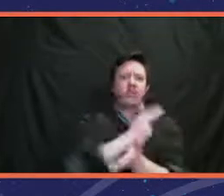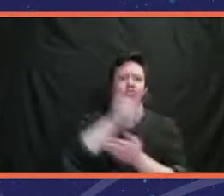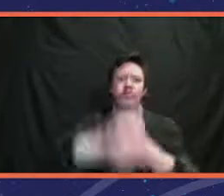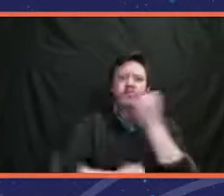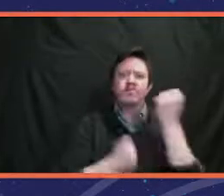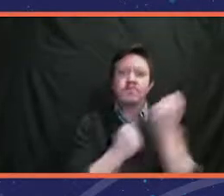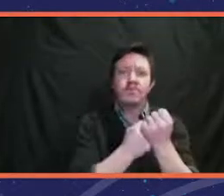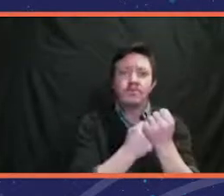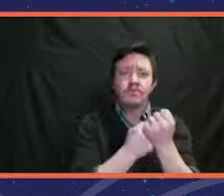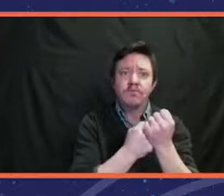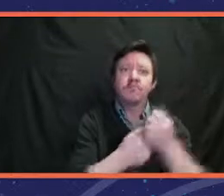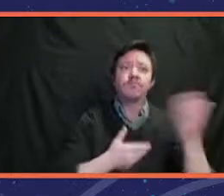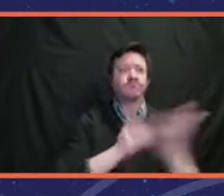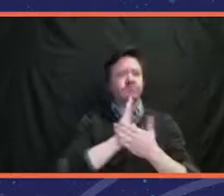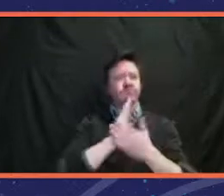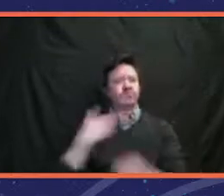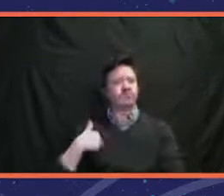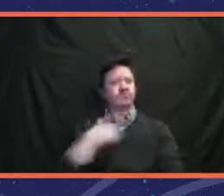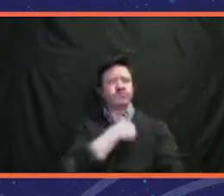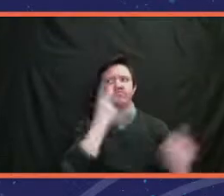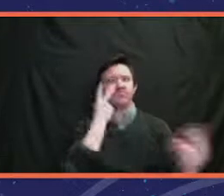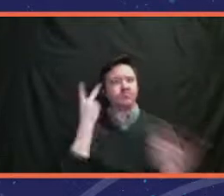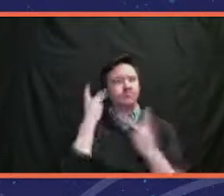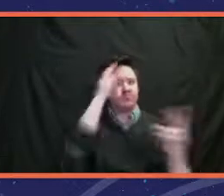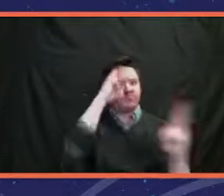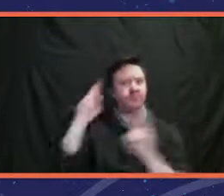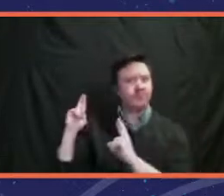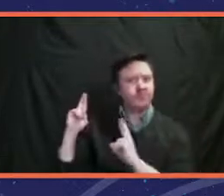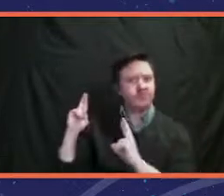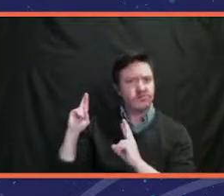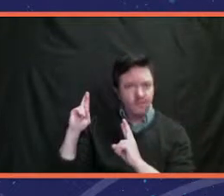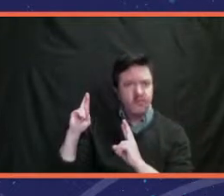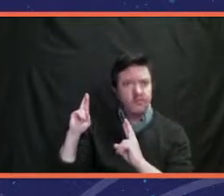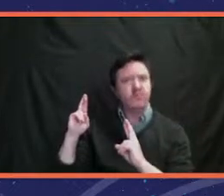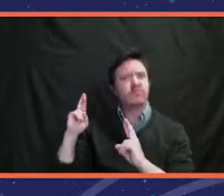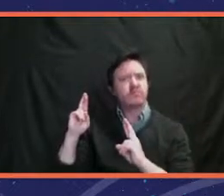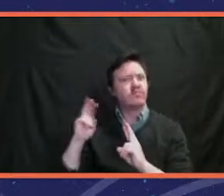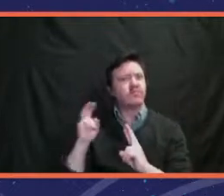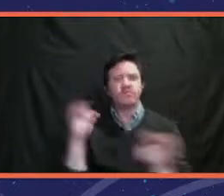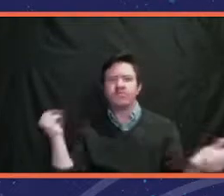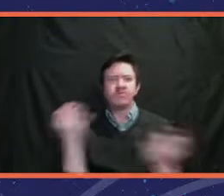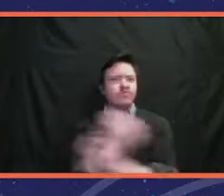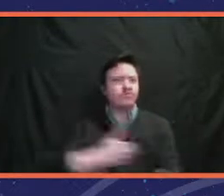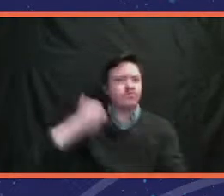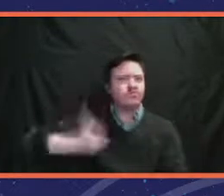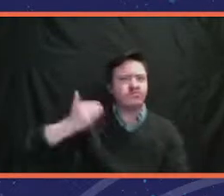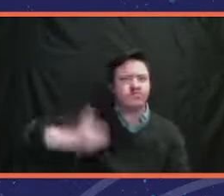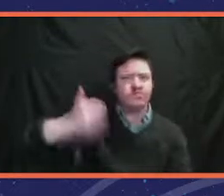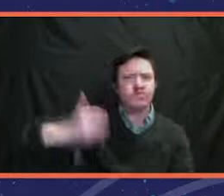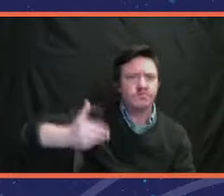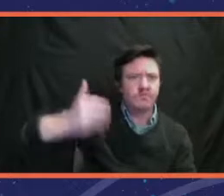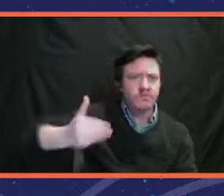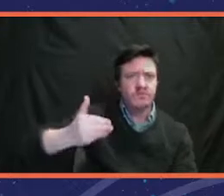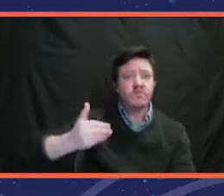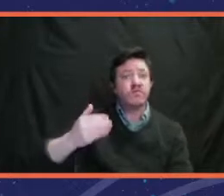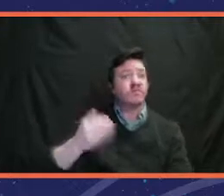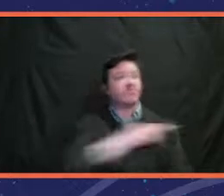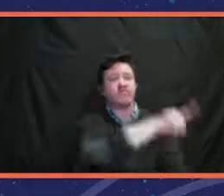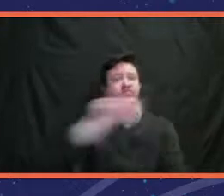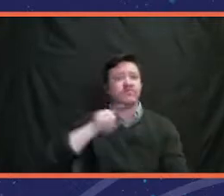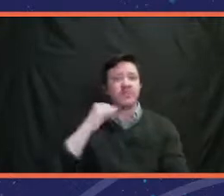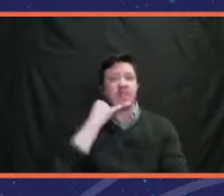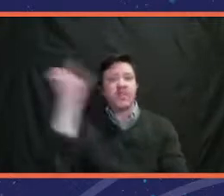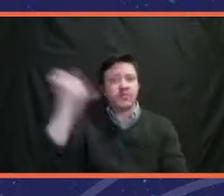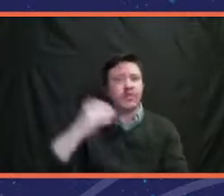us remember us in our armor, covered by a covenant not offered to them, jealous that our mother's hand is mightier